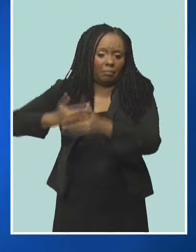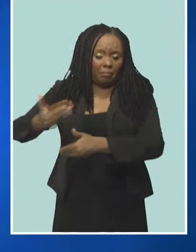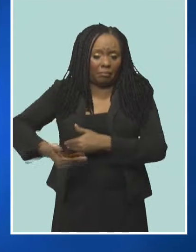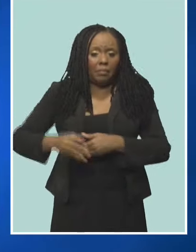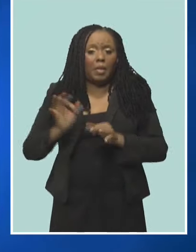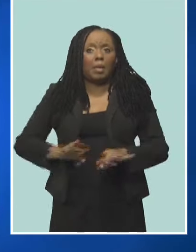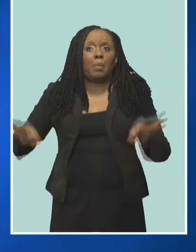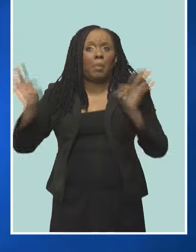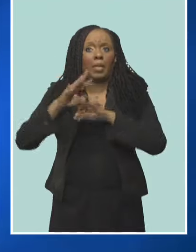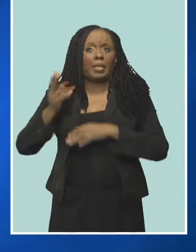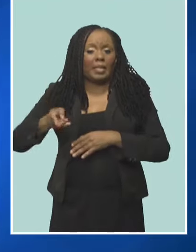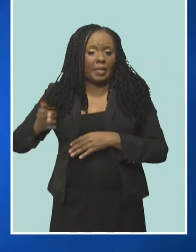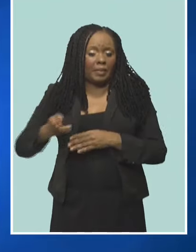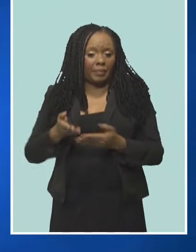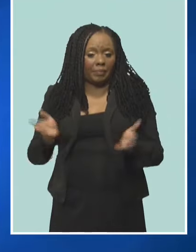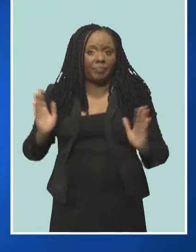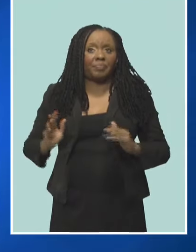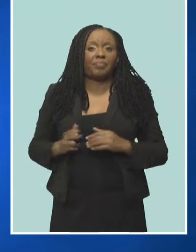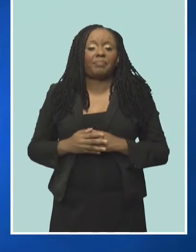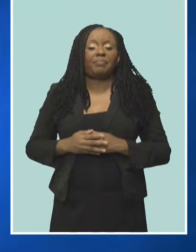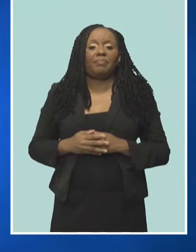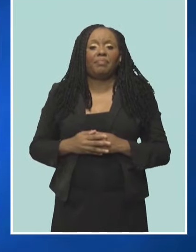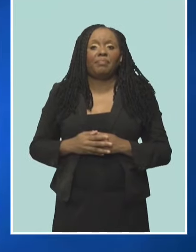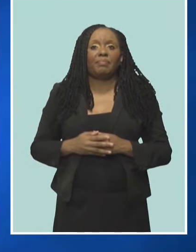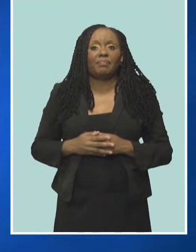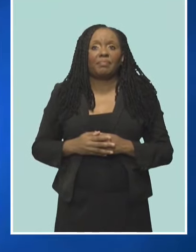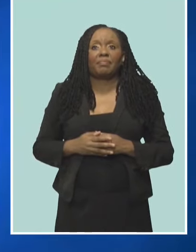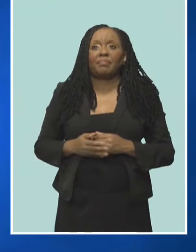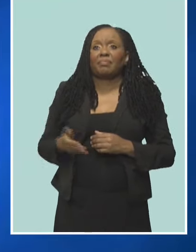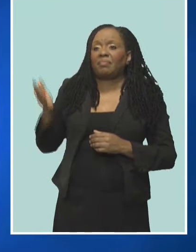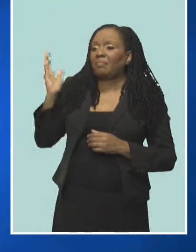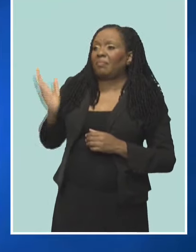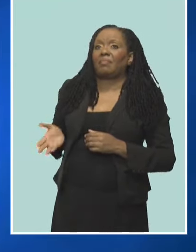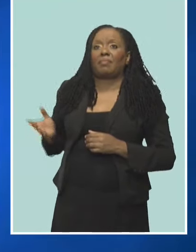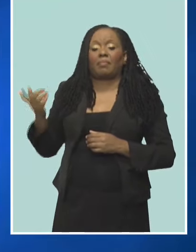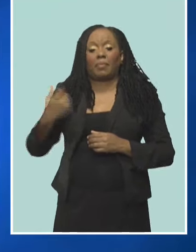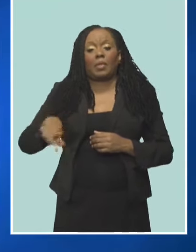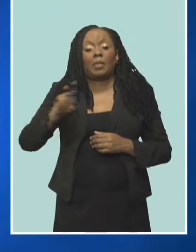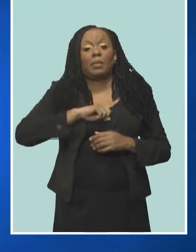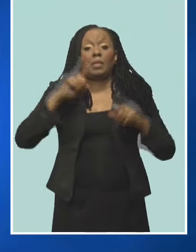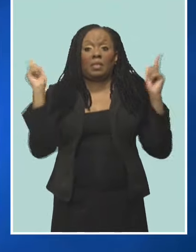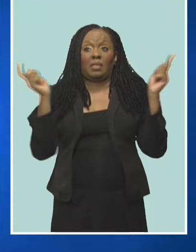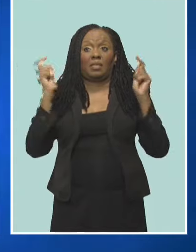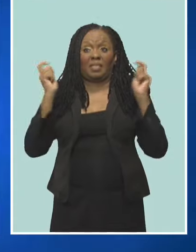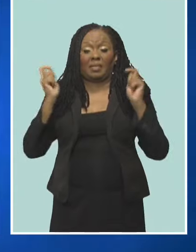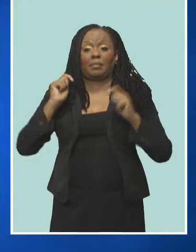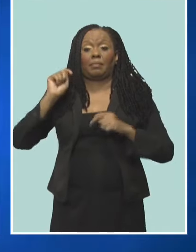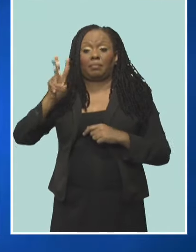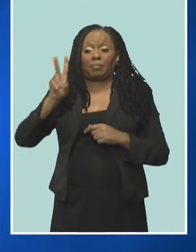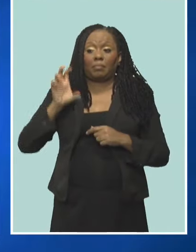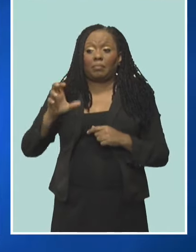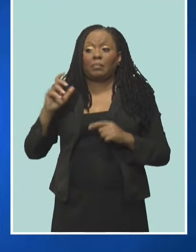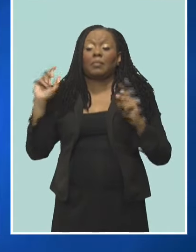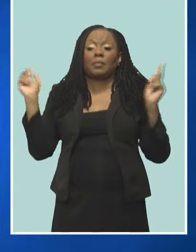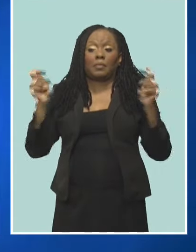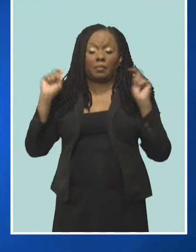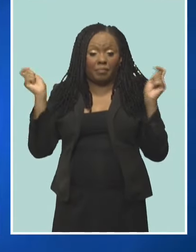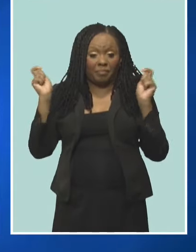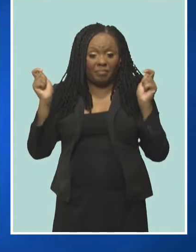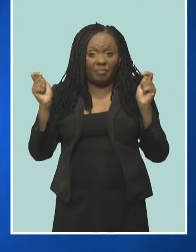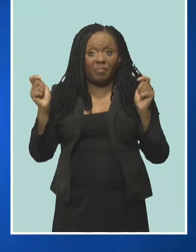things. While we celebrate this bicentenary, I'm sure we